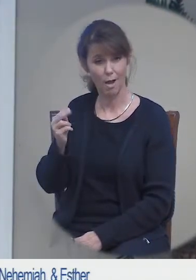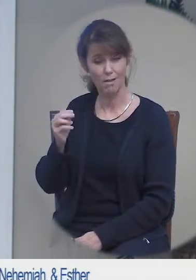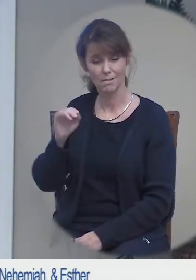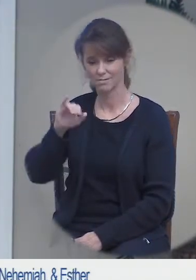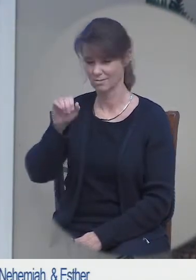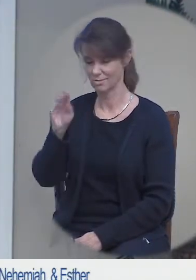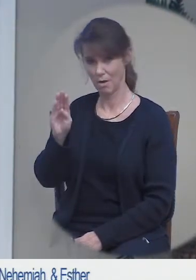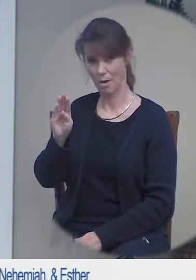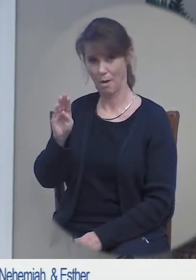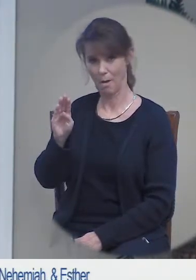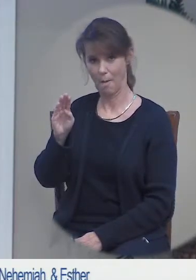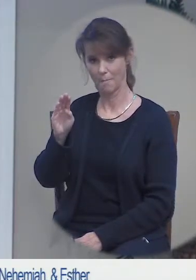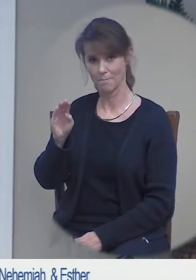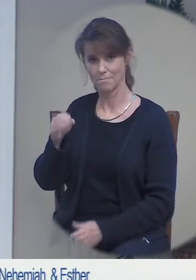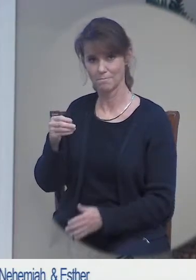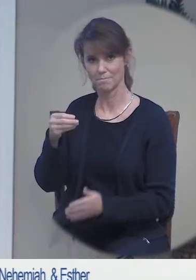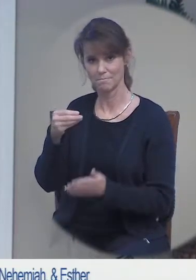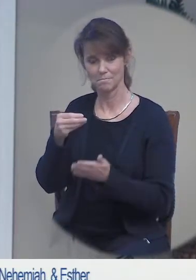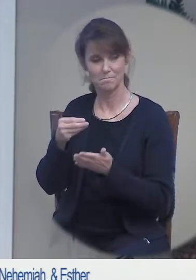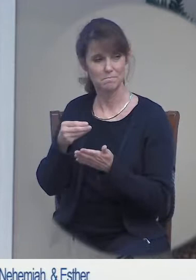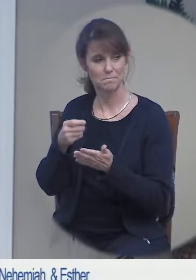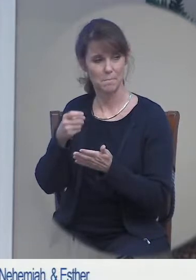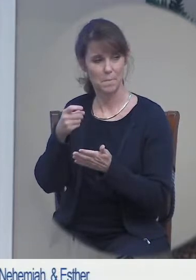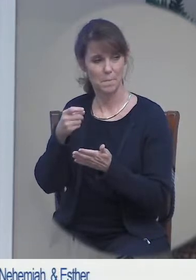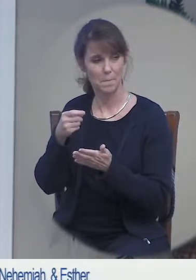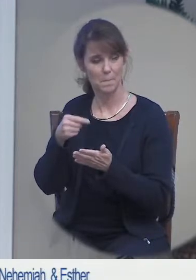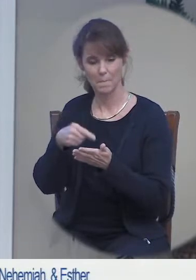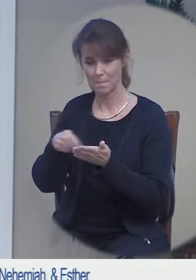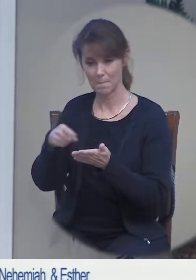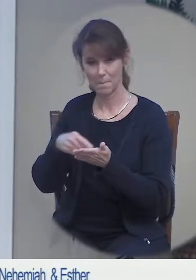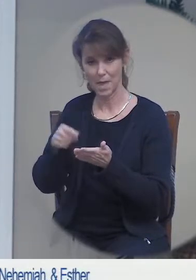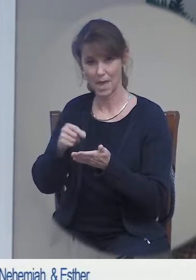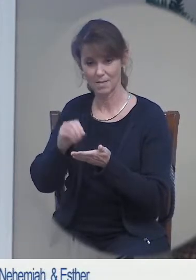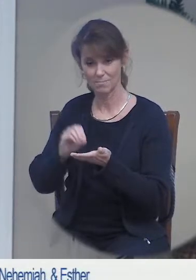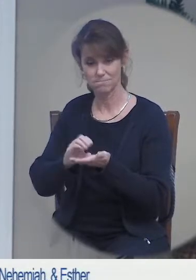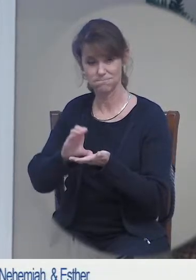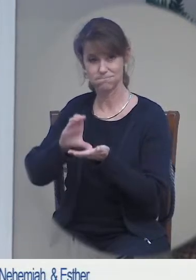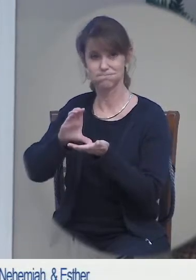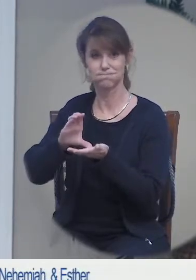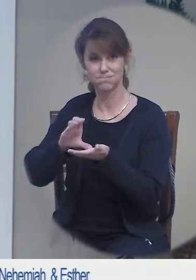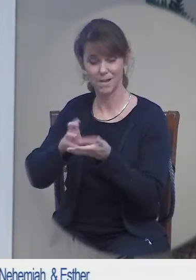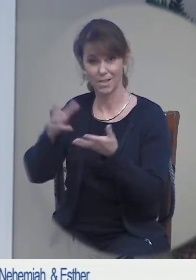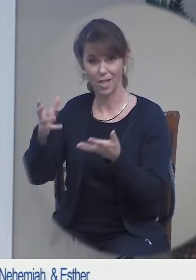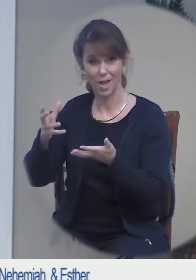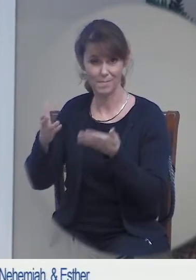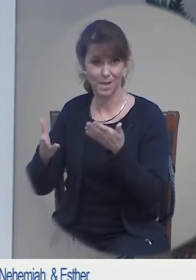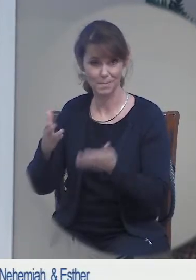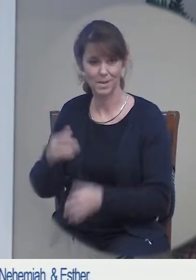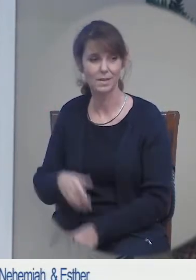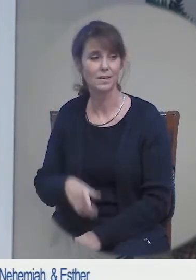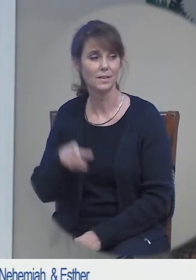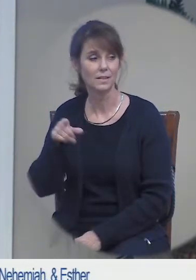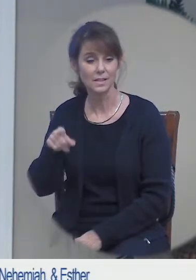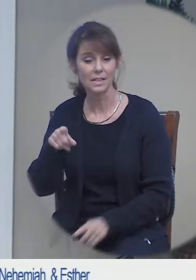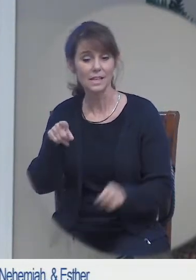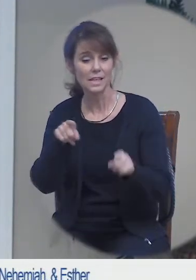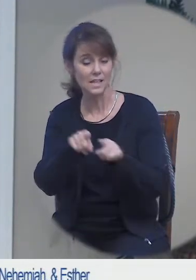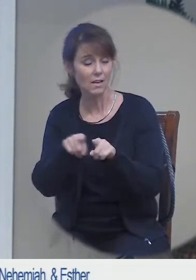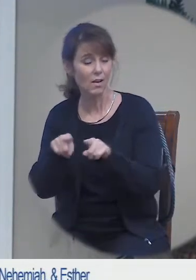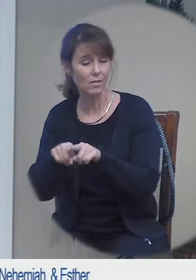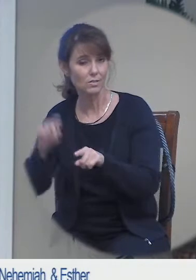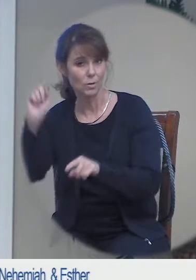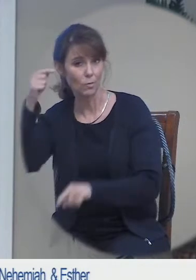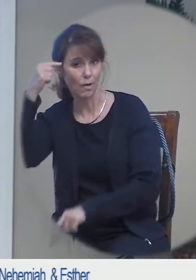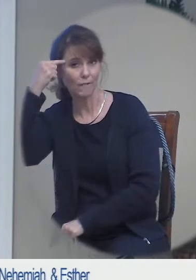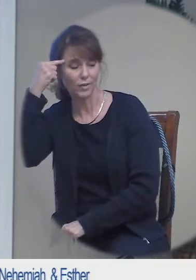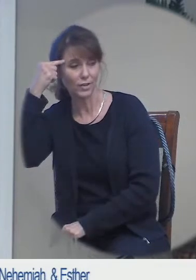Larry's question was the cupbearer a high-paying job, but by this time he was also governor as well. So the governor itself. Yeah,